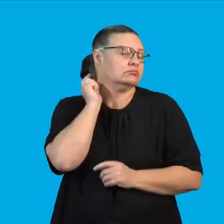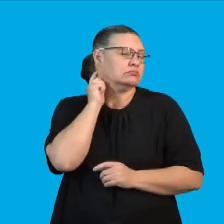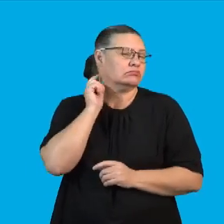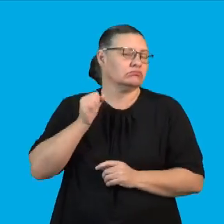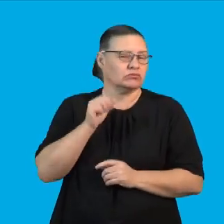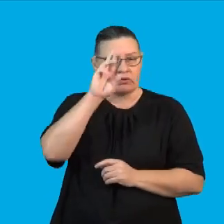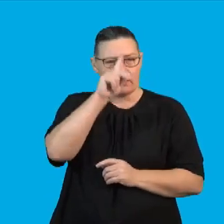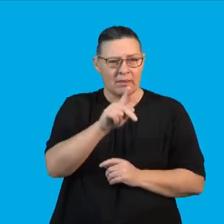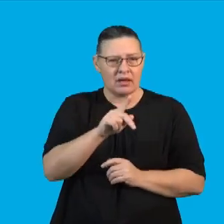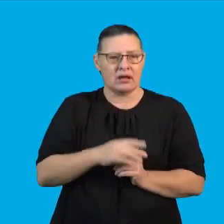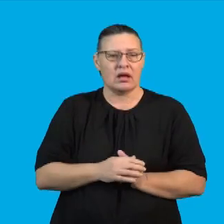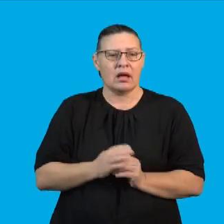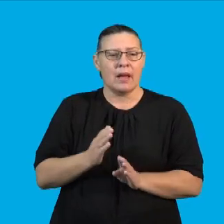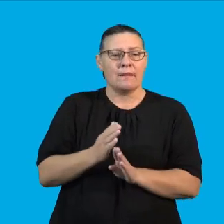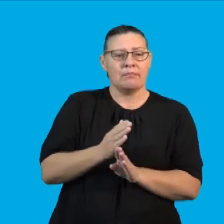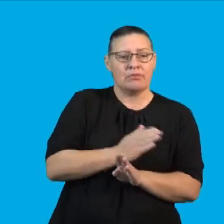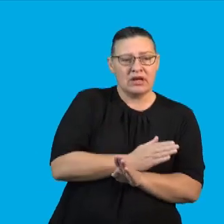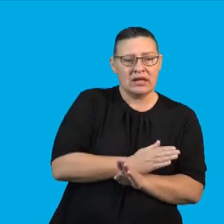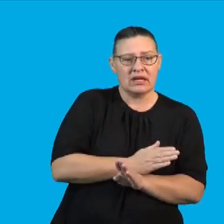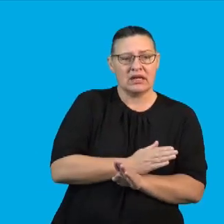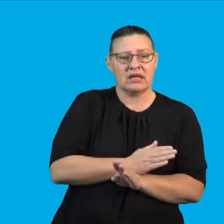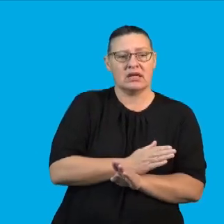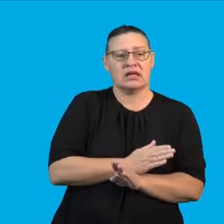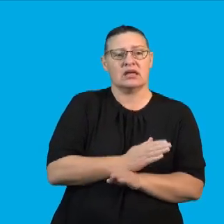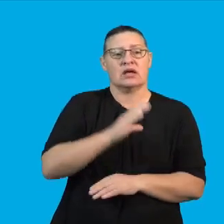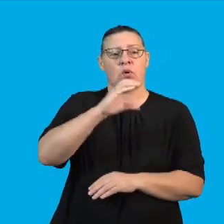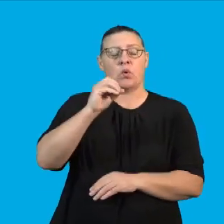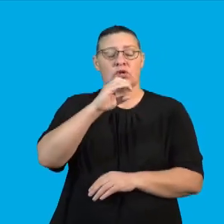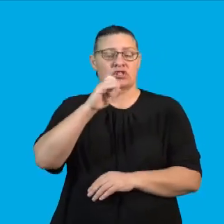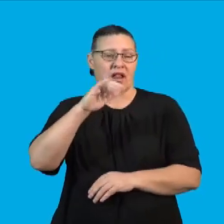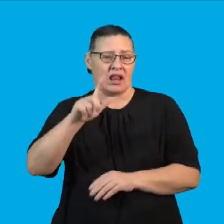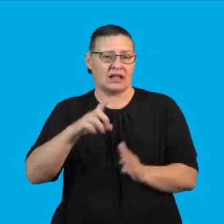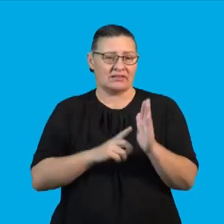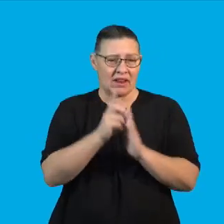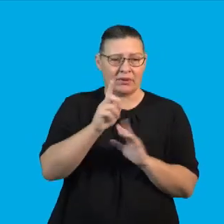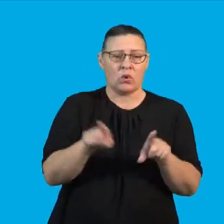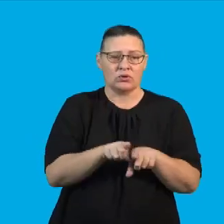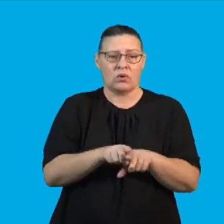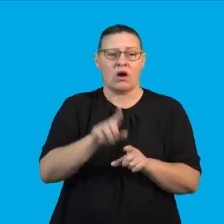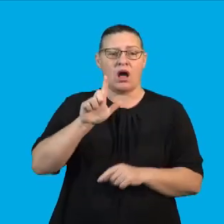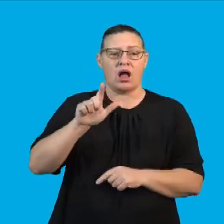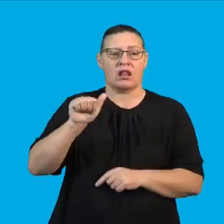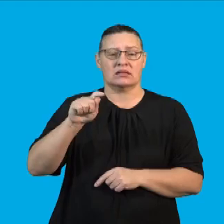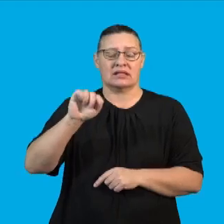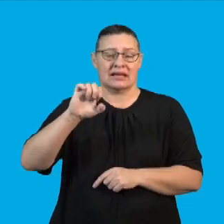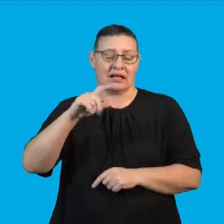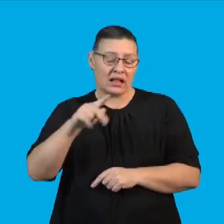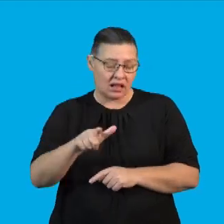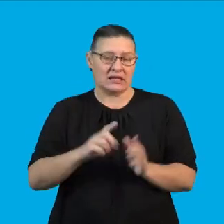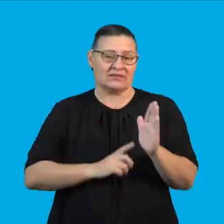your mind, remember precocial development, remember altricial development.